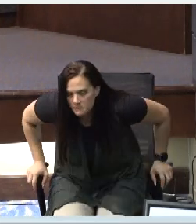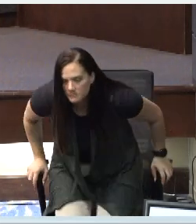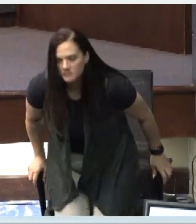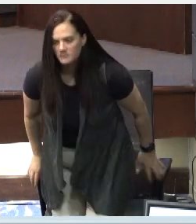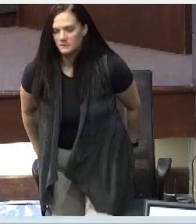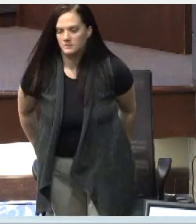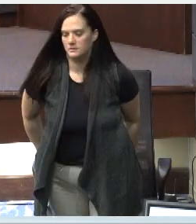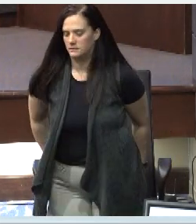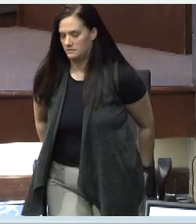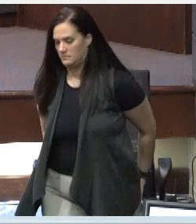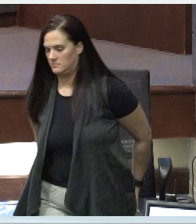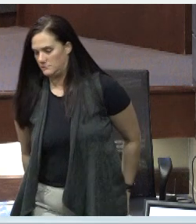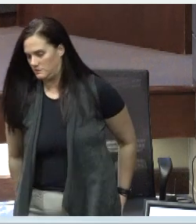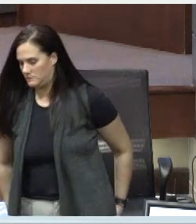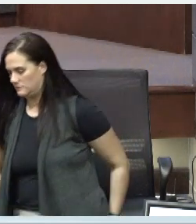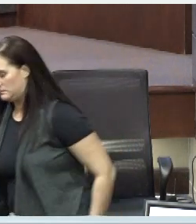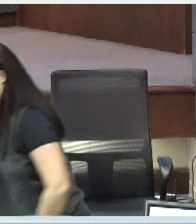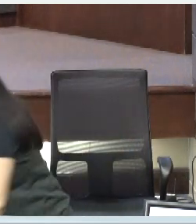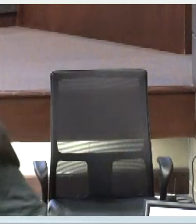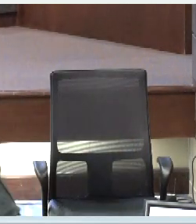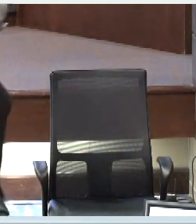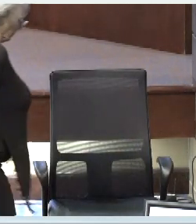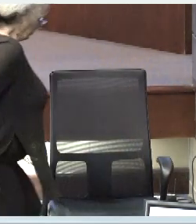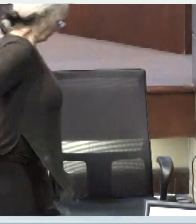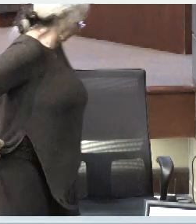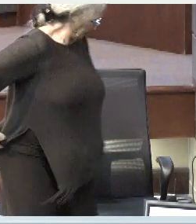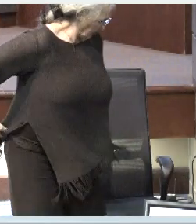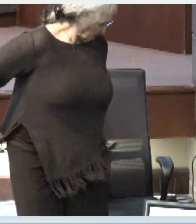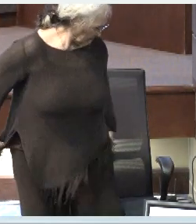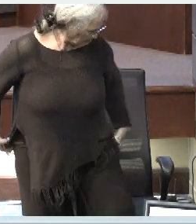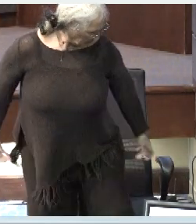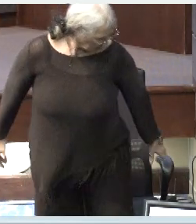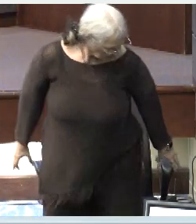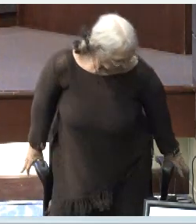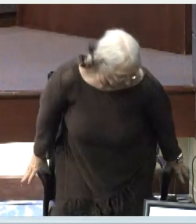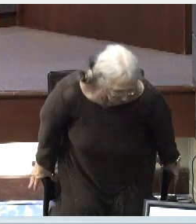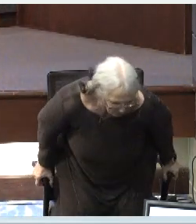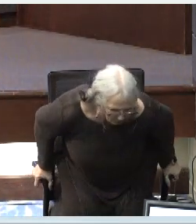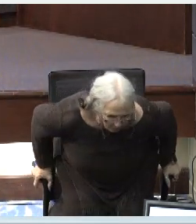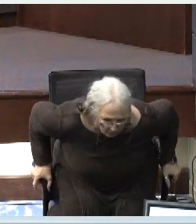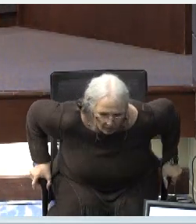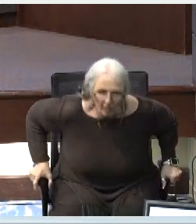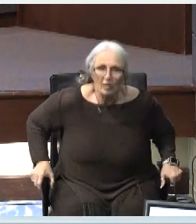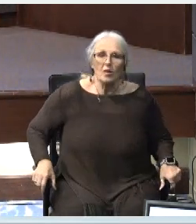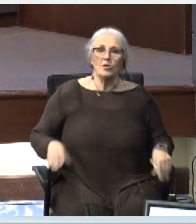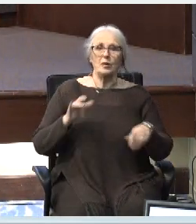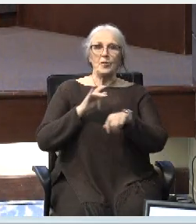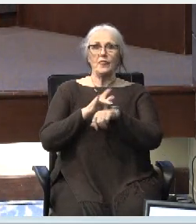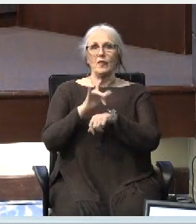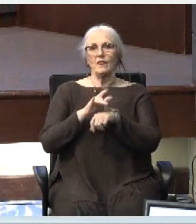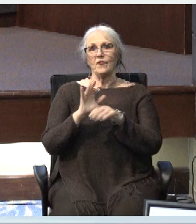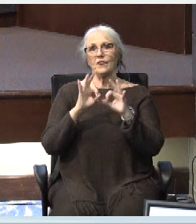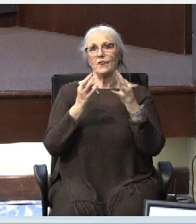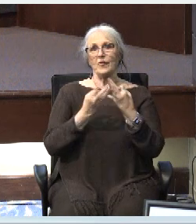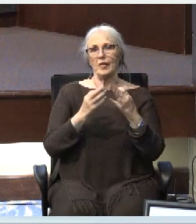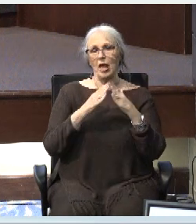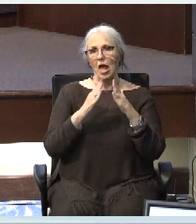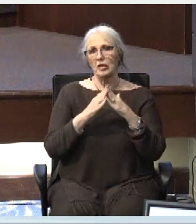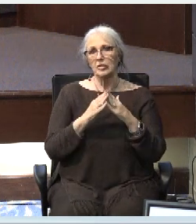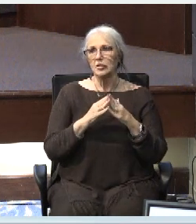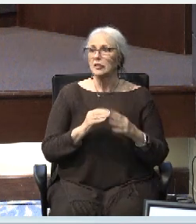We do see a need to get ahead of our aging multifamily housing situation. Now that this has been recommended to be adopted into the housing